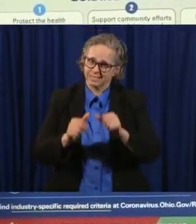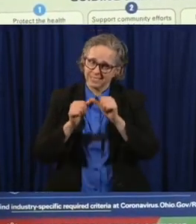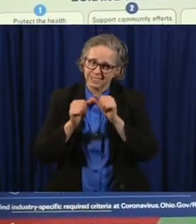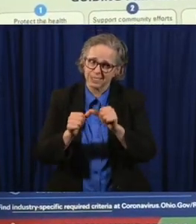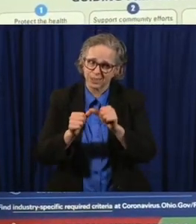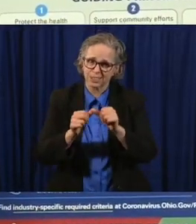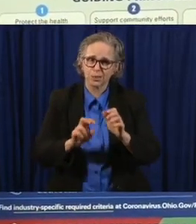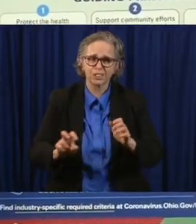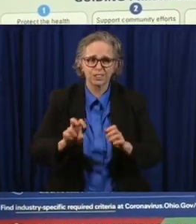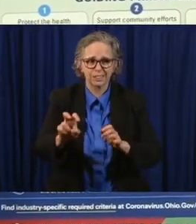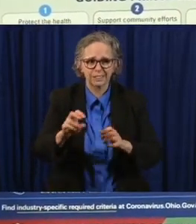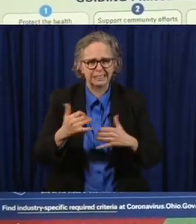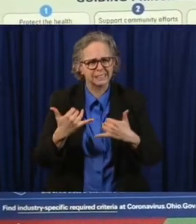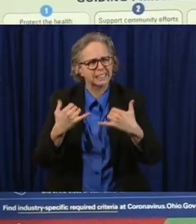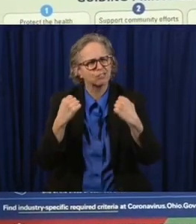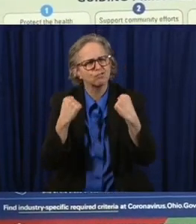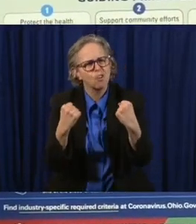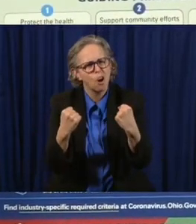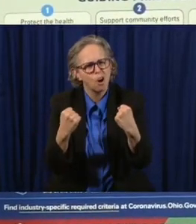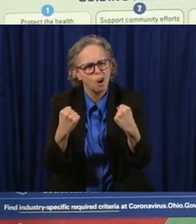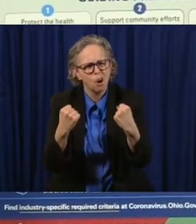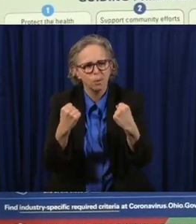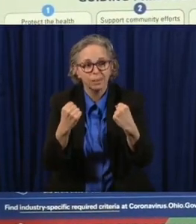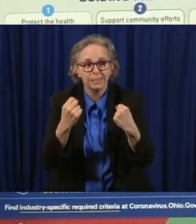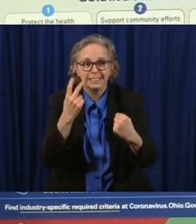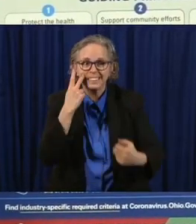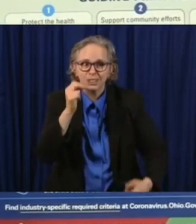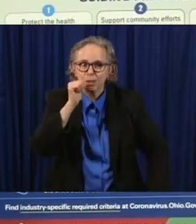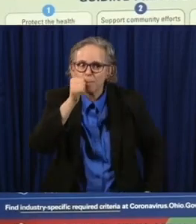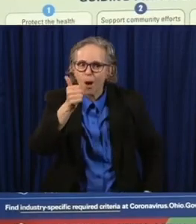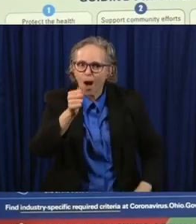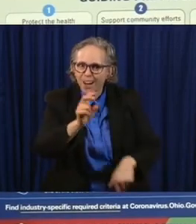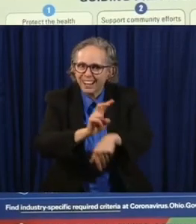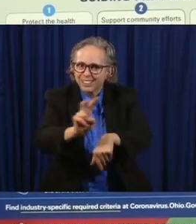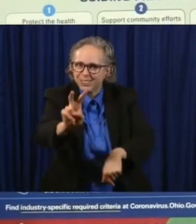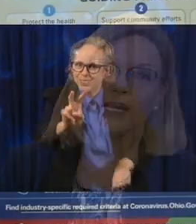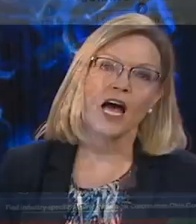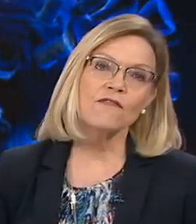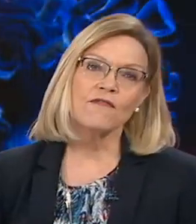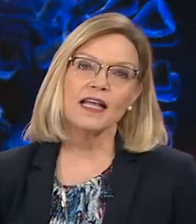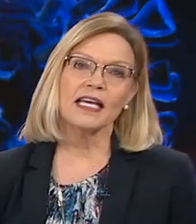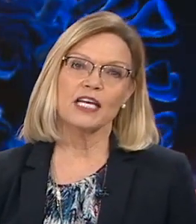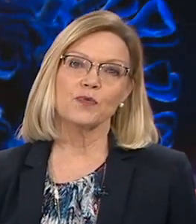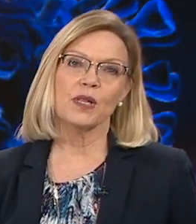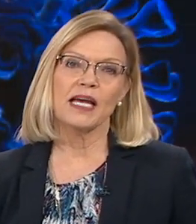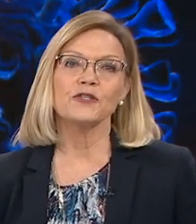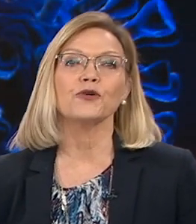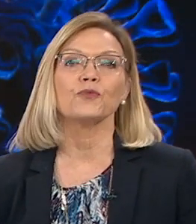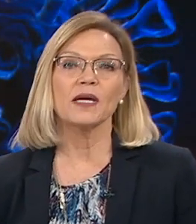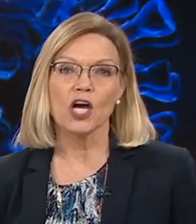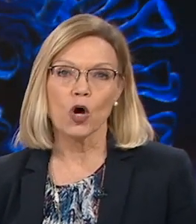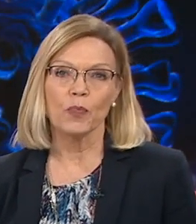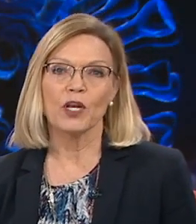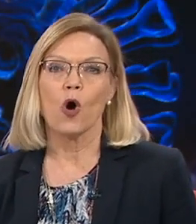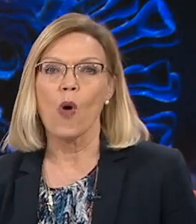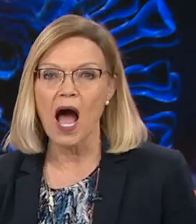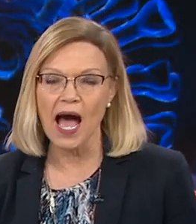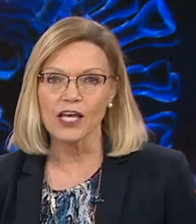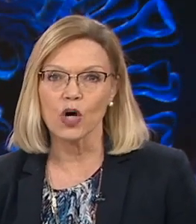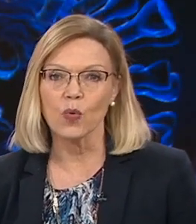strong, everybody. We'll see you all tomorrow at 2 o'clock. You've been listening to Governor Mike DeWine unveiling his plan to